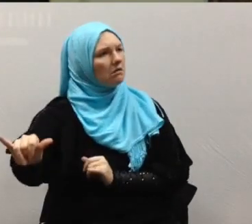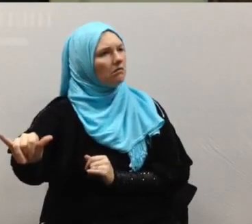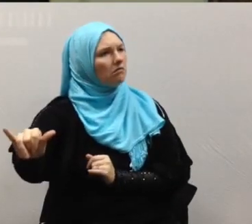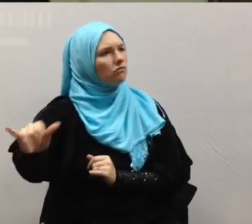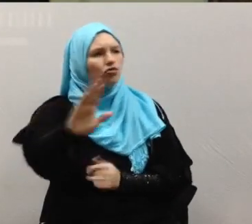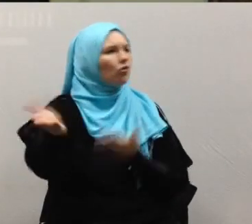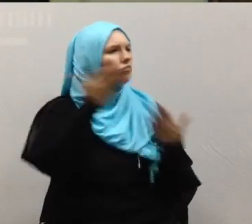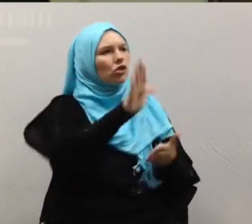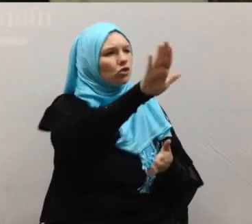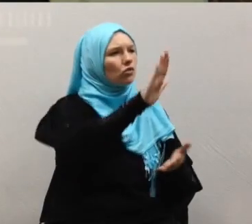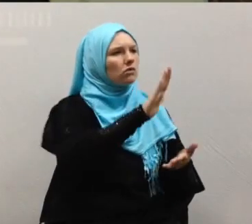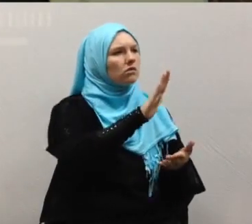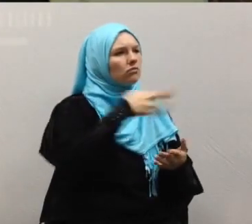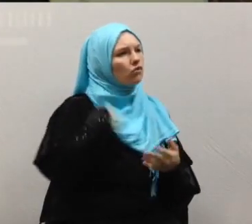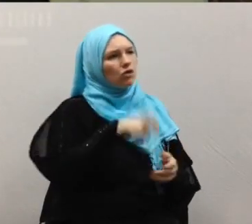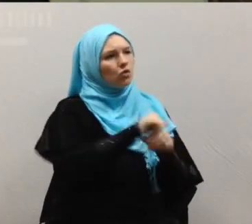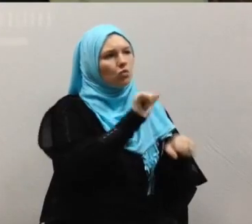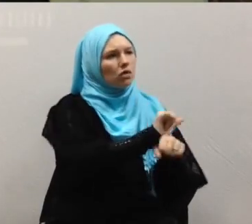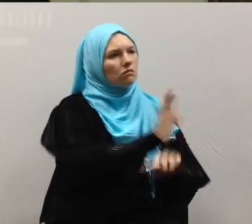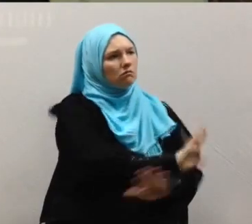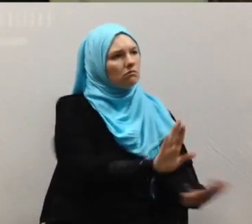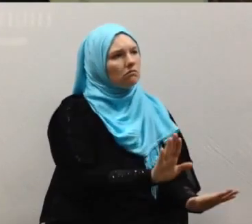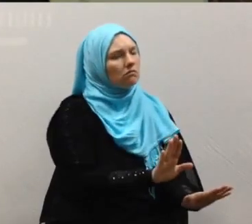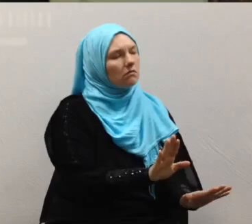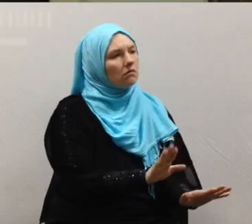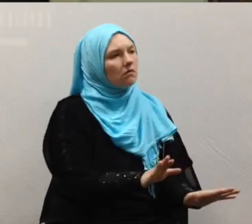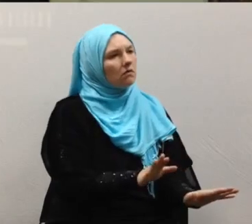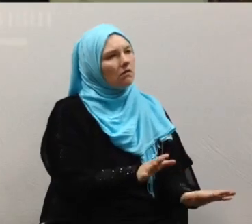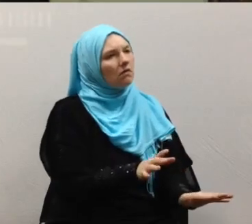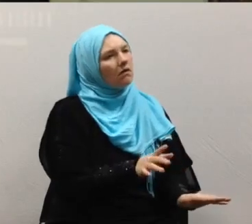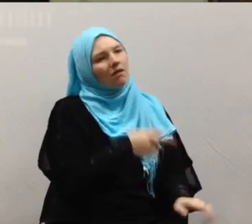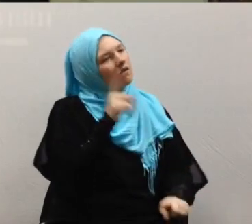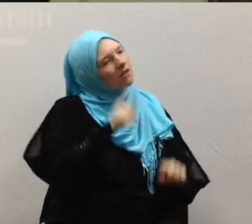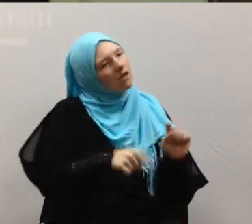don't understand Islam. May Allah guide us to understand Islam.